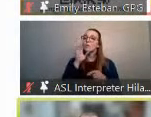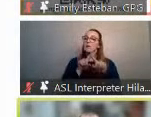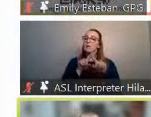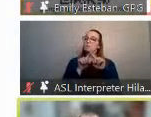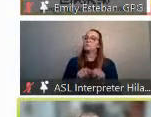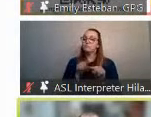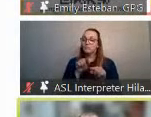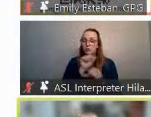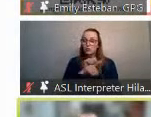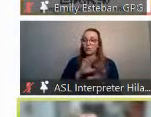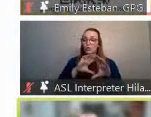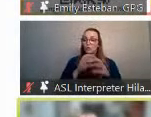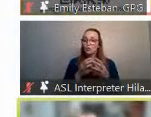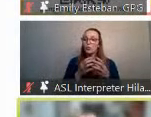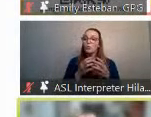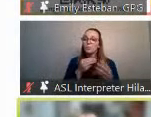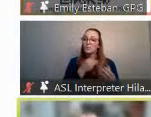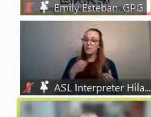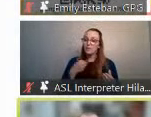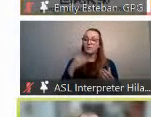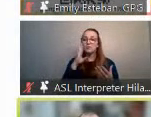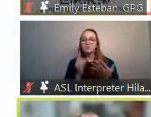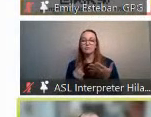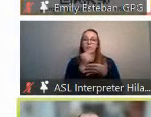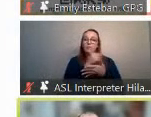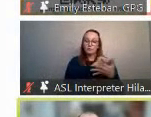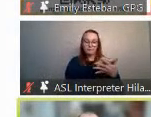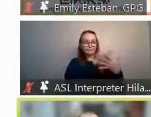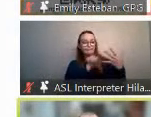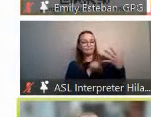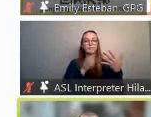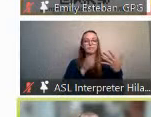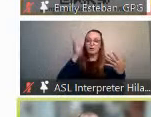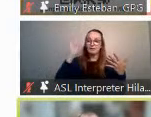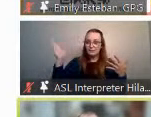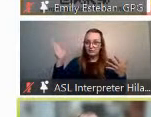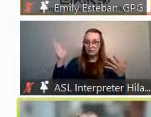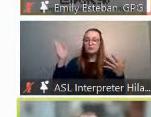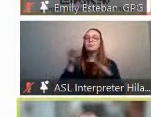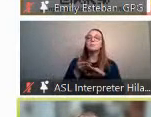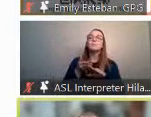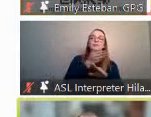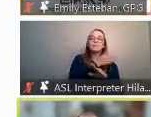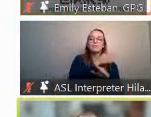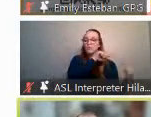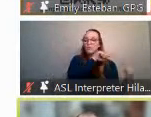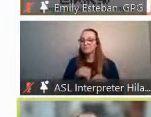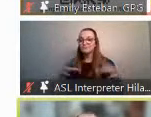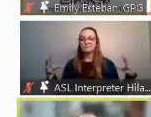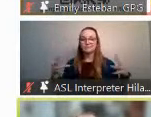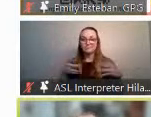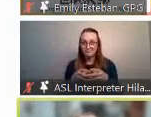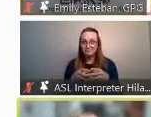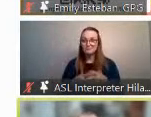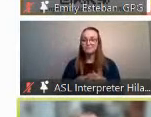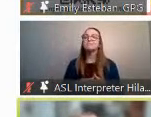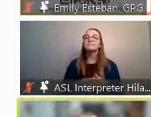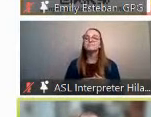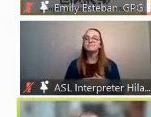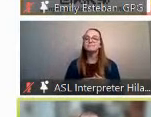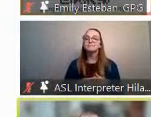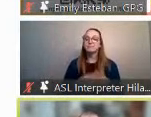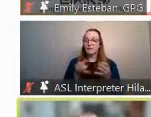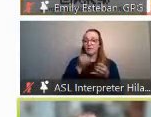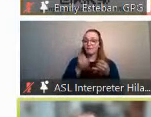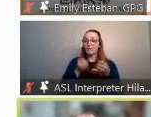to review those materials, those recorded presentations, before we come together. Finally, I would